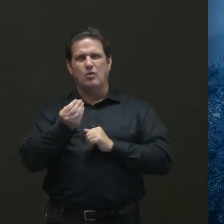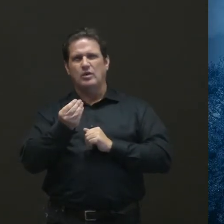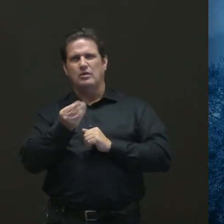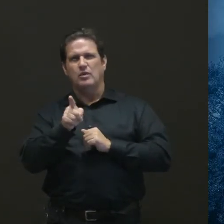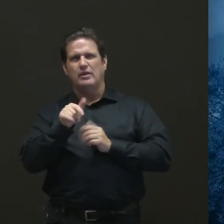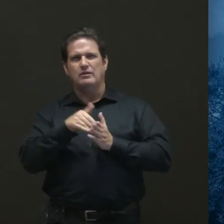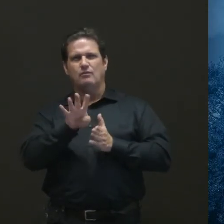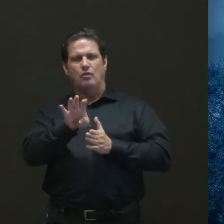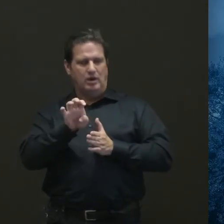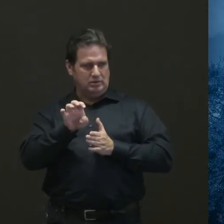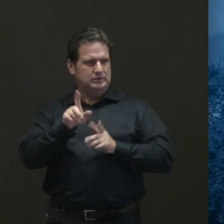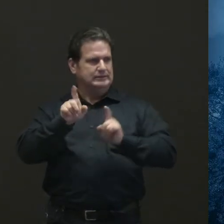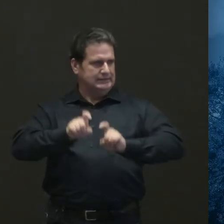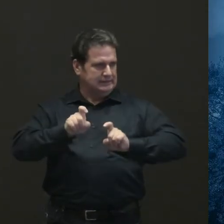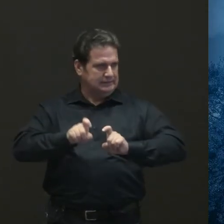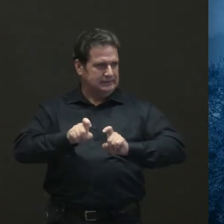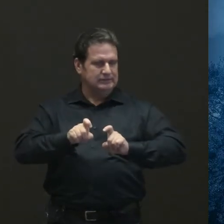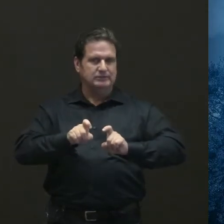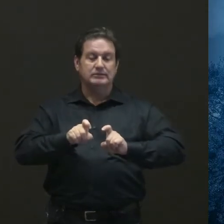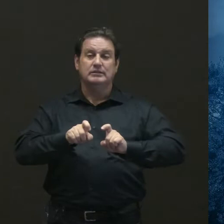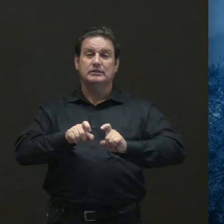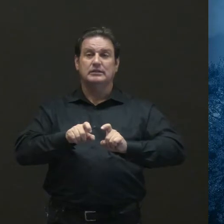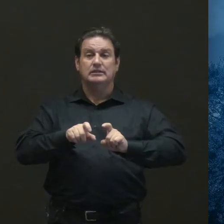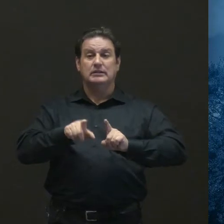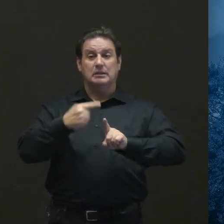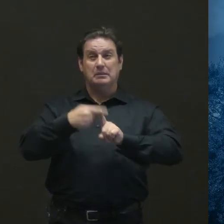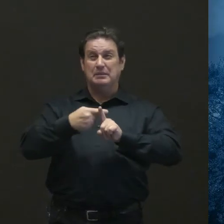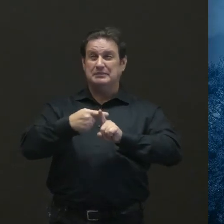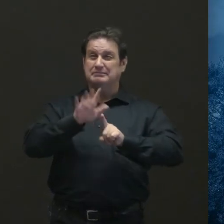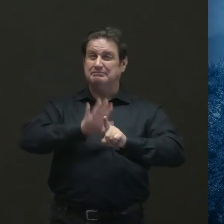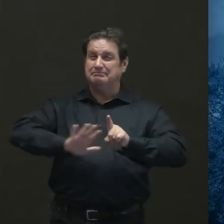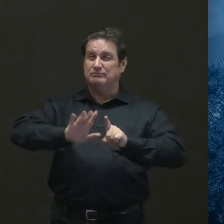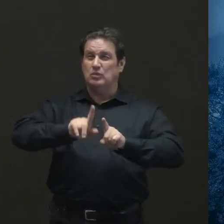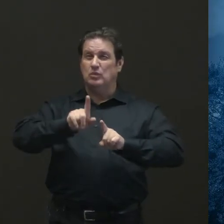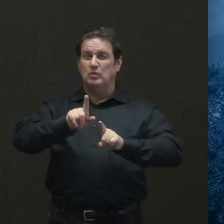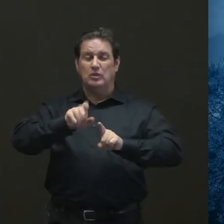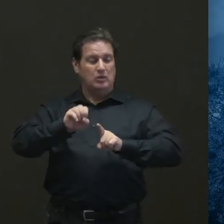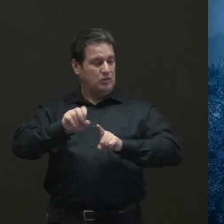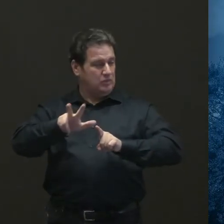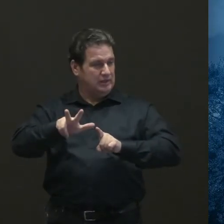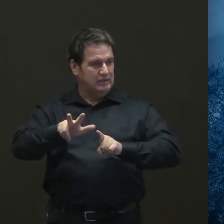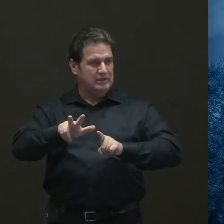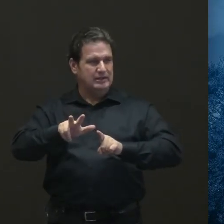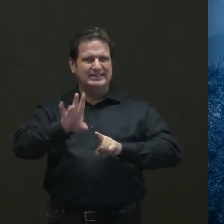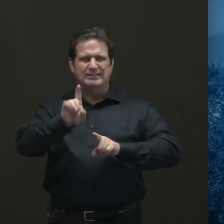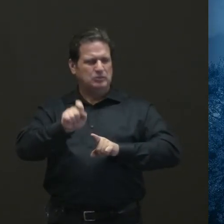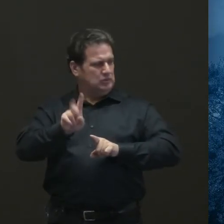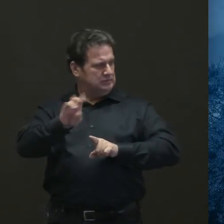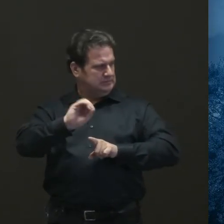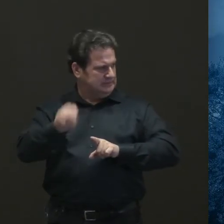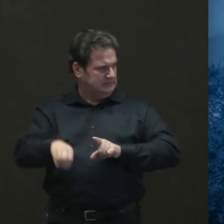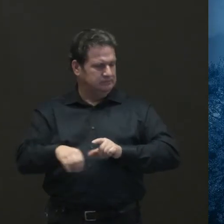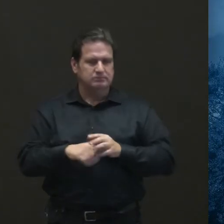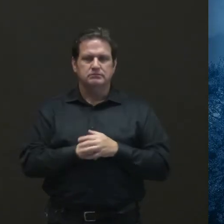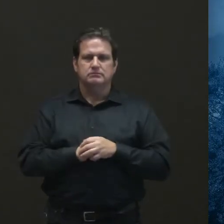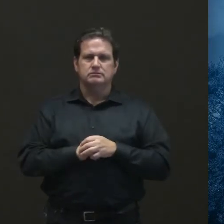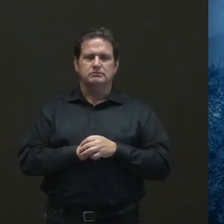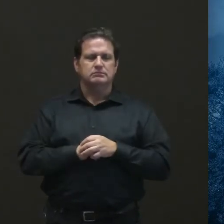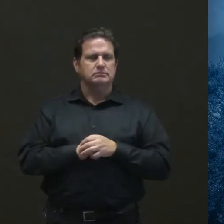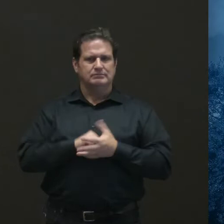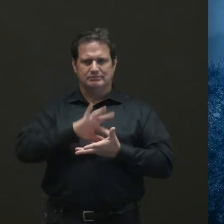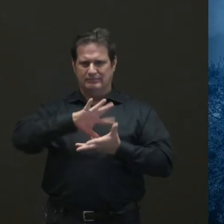1,400 tests with the number of positives at 103, I think it was 7.1% over